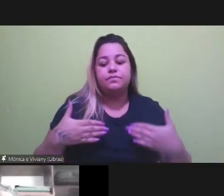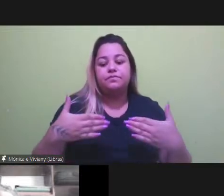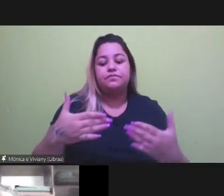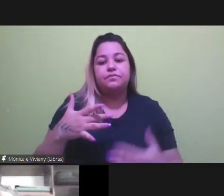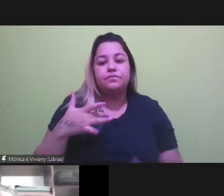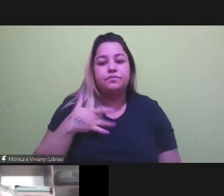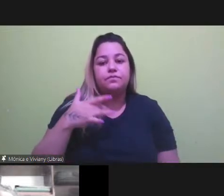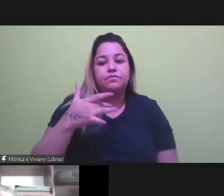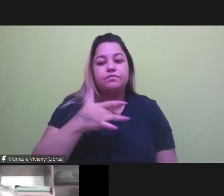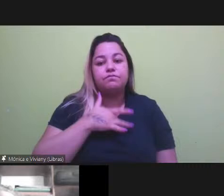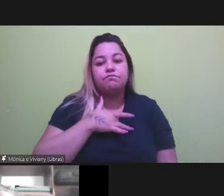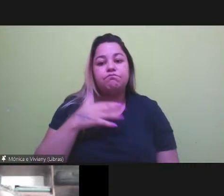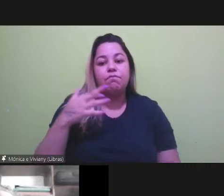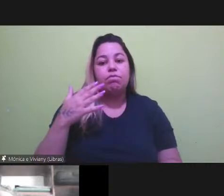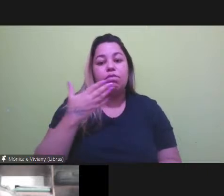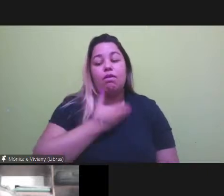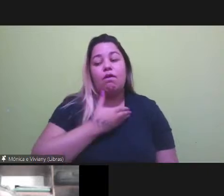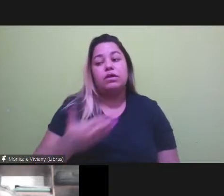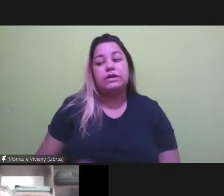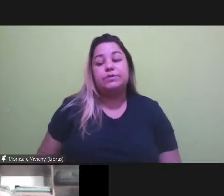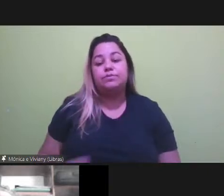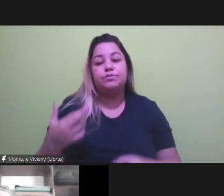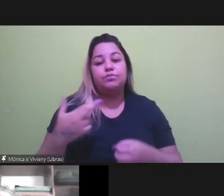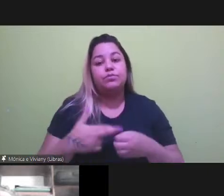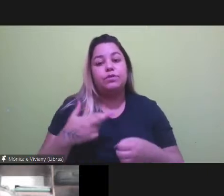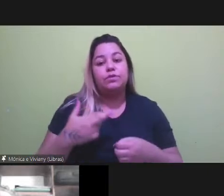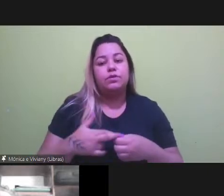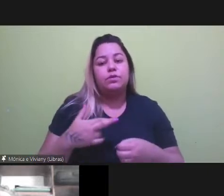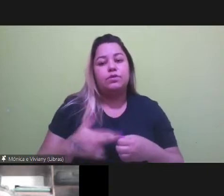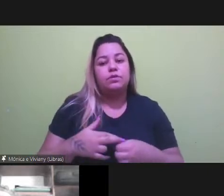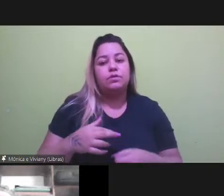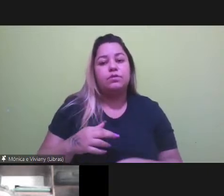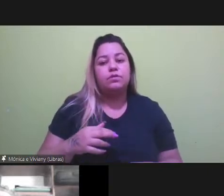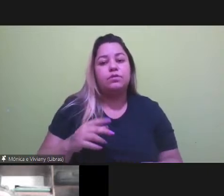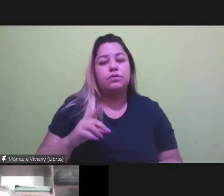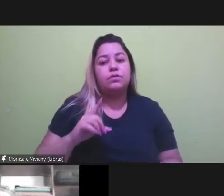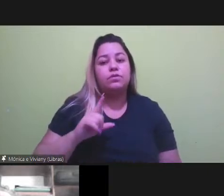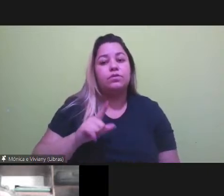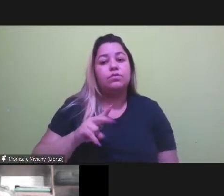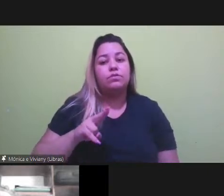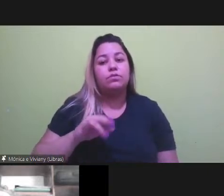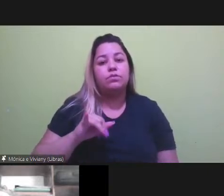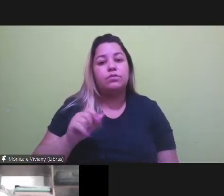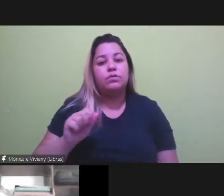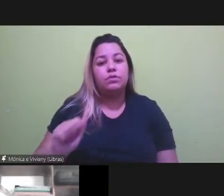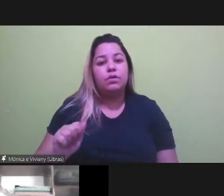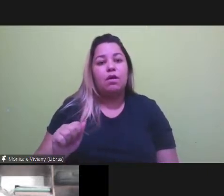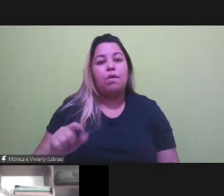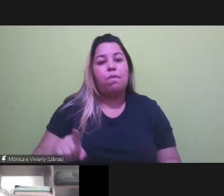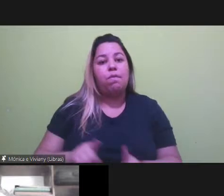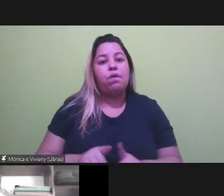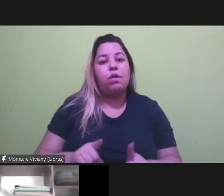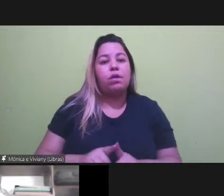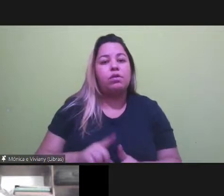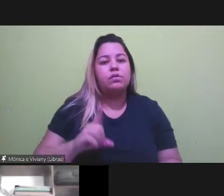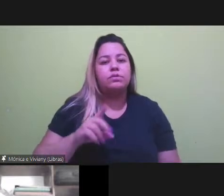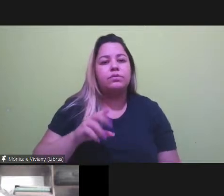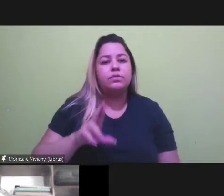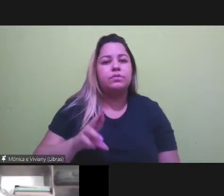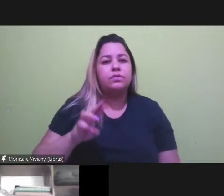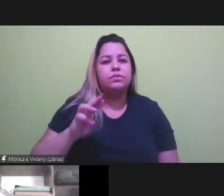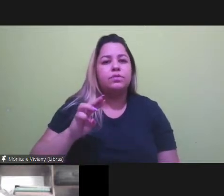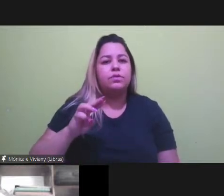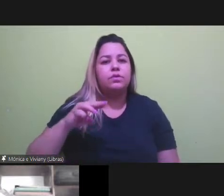Ministry of Healthcare of the program of the regional Ministry of Healthcare, and Dr. Montserrat